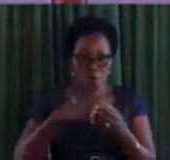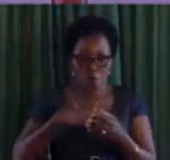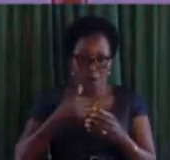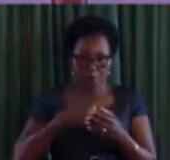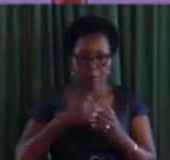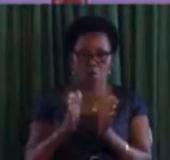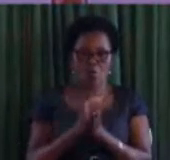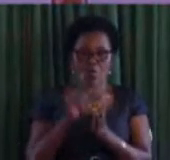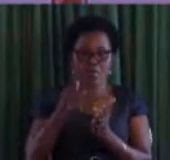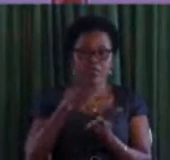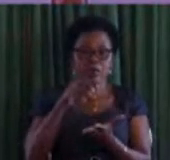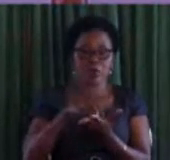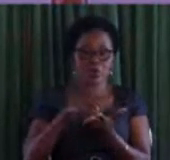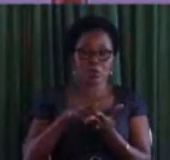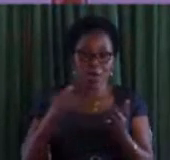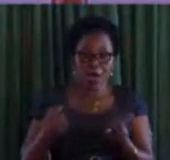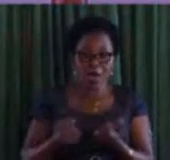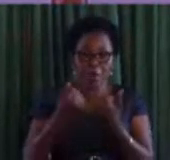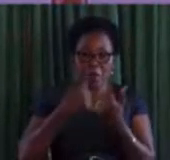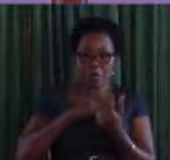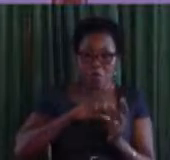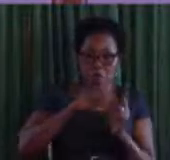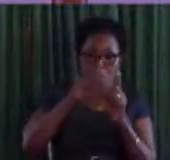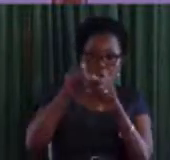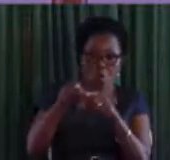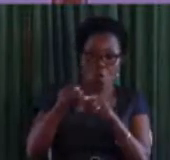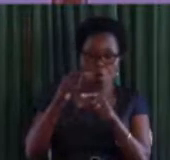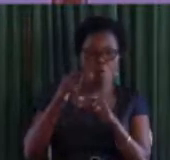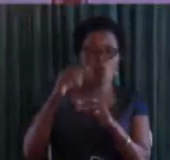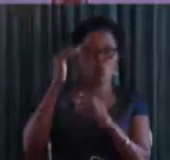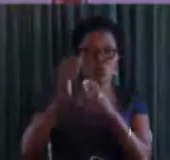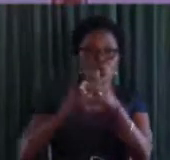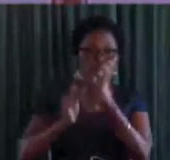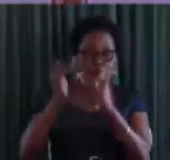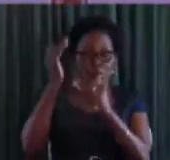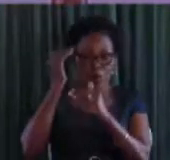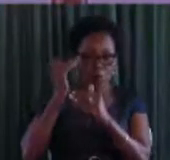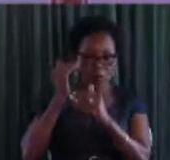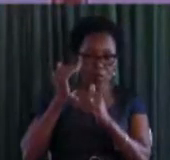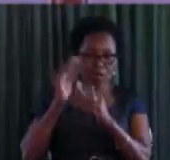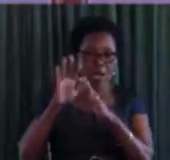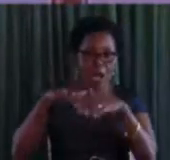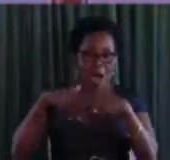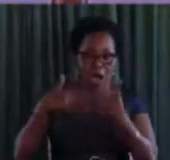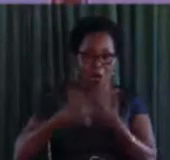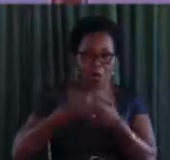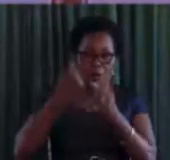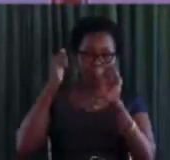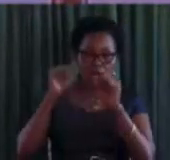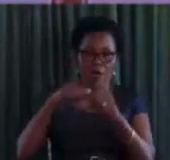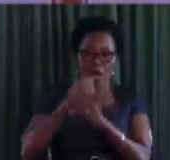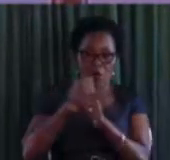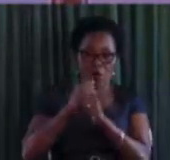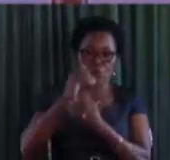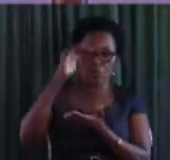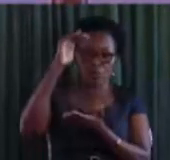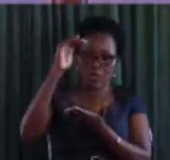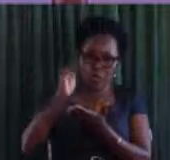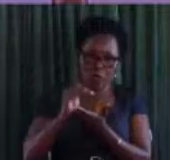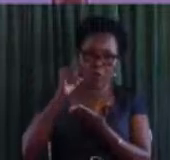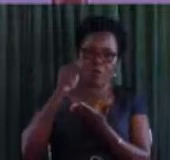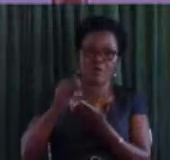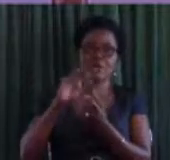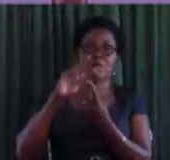and I go to that court, to reduce this perception, and I think the court also speaks to this in